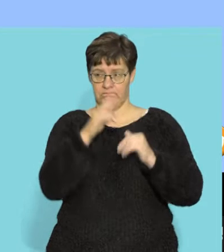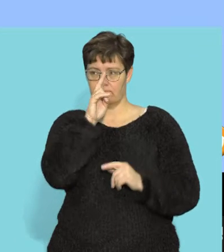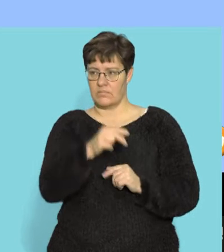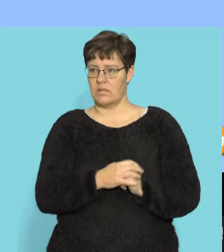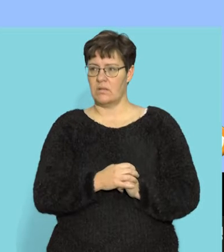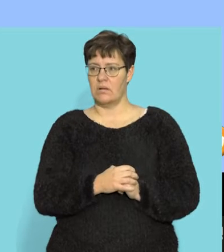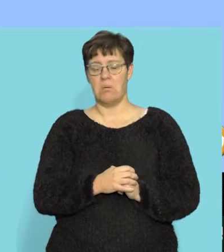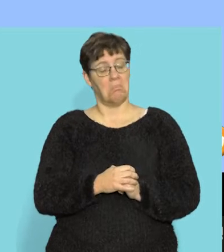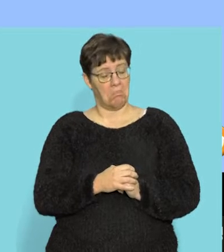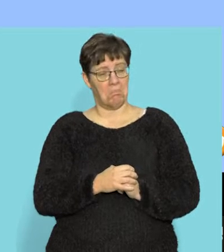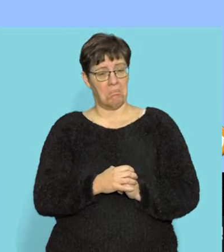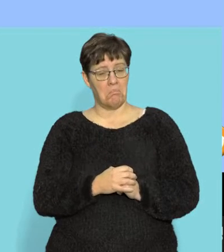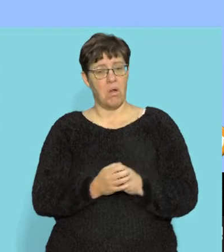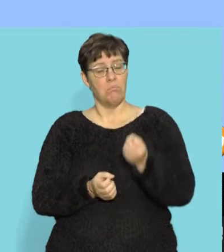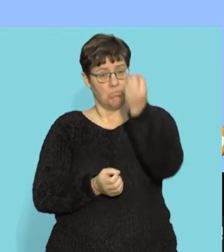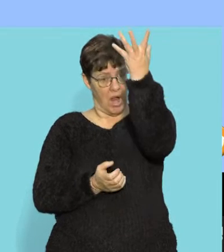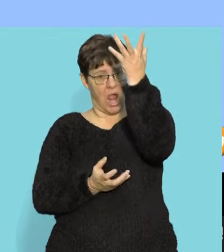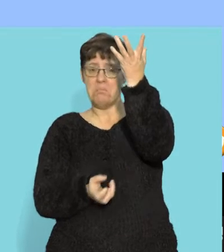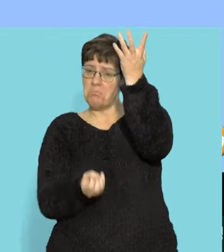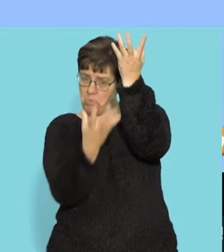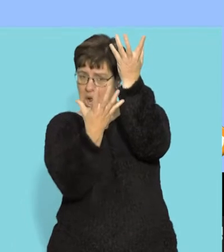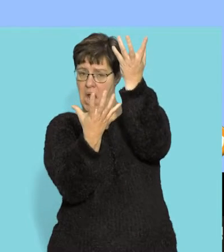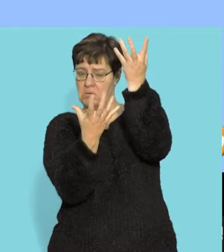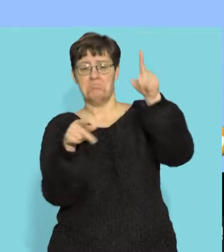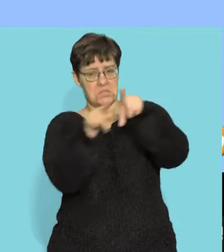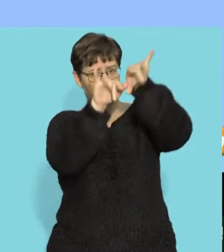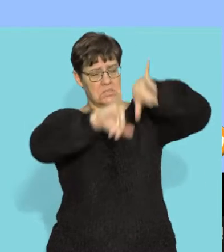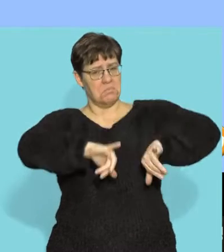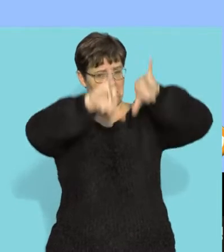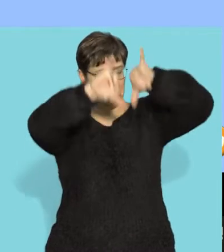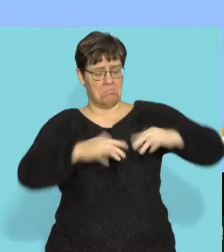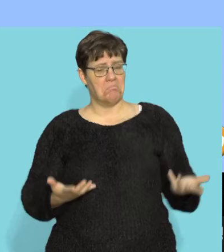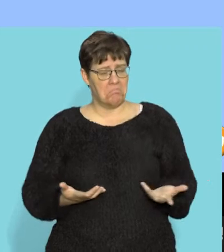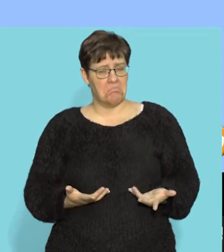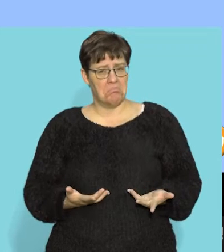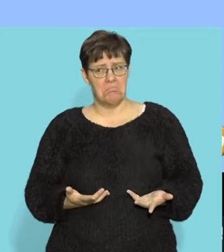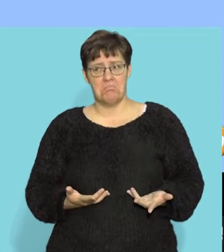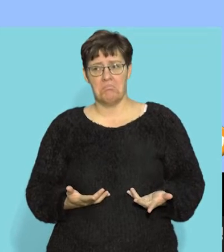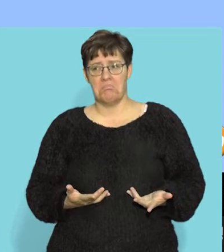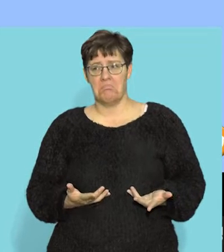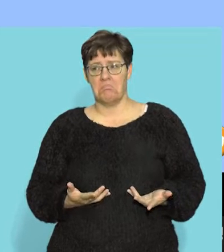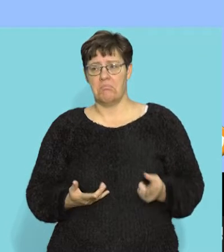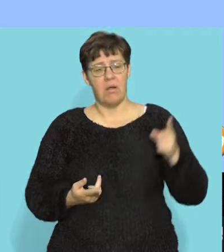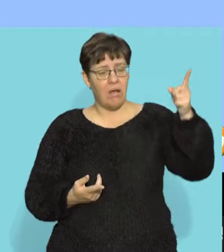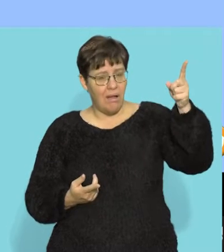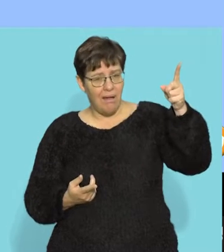that affects the brightness. Right, you can realize now already adding another light bulb increases